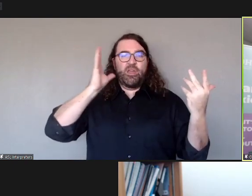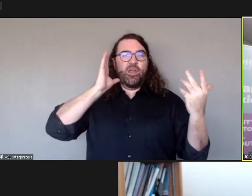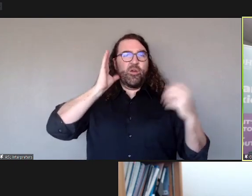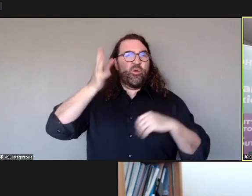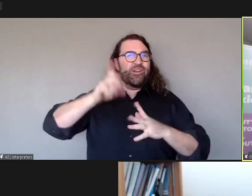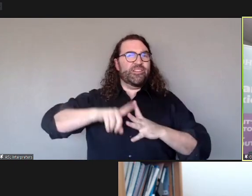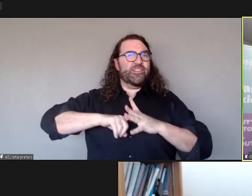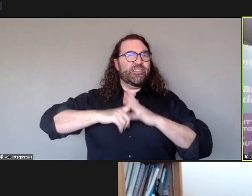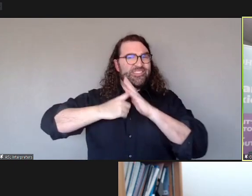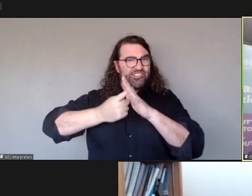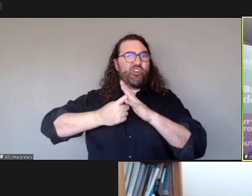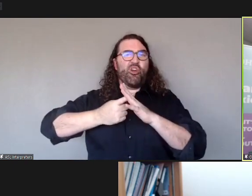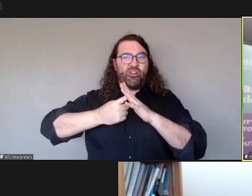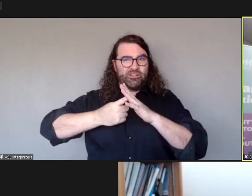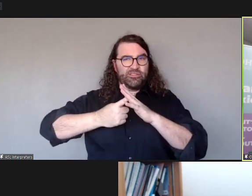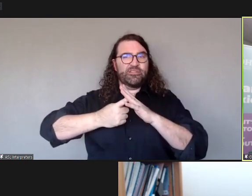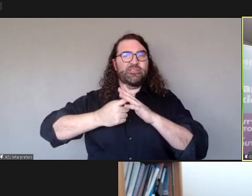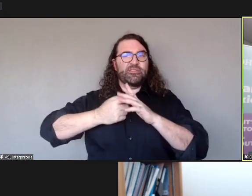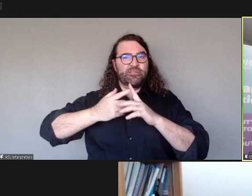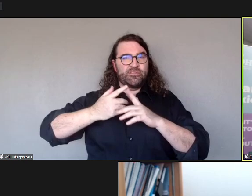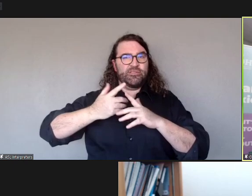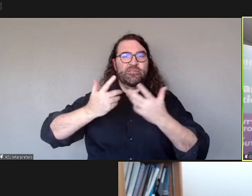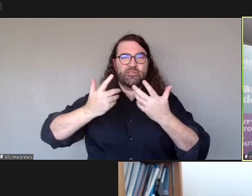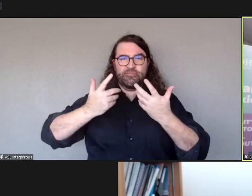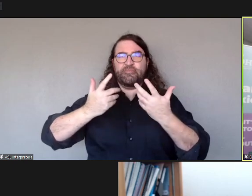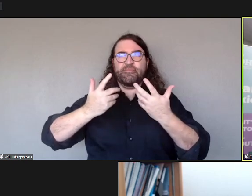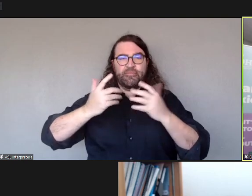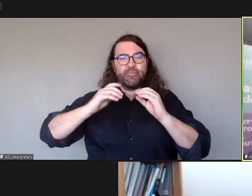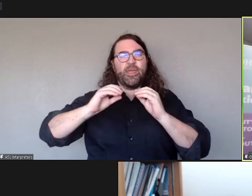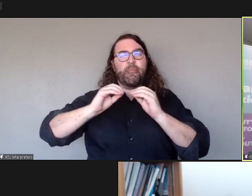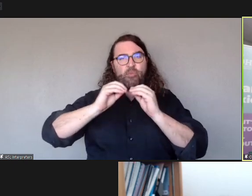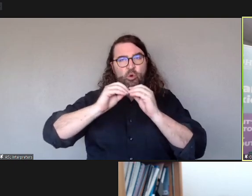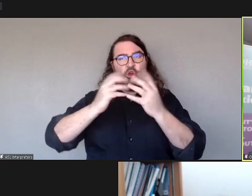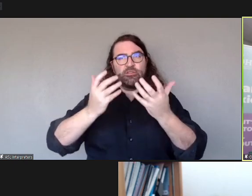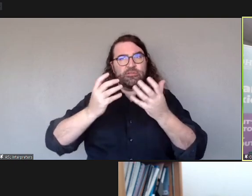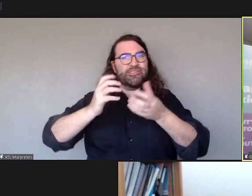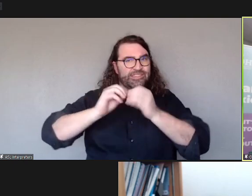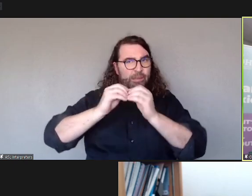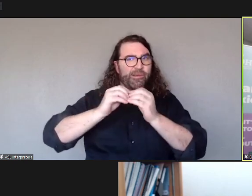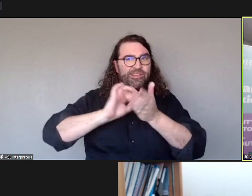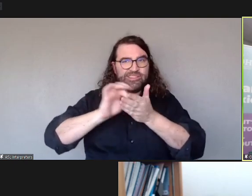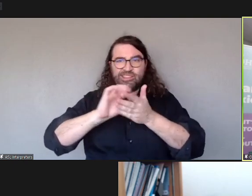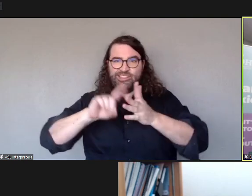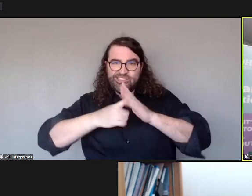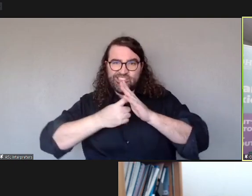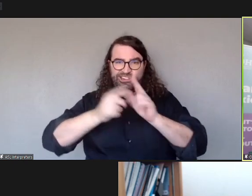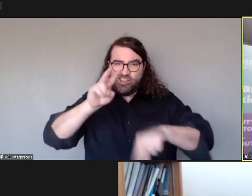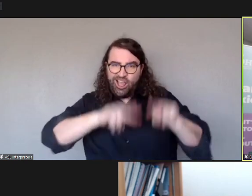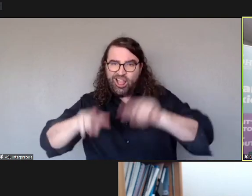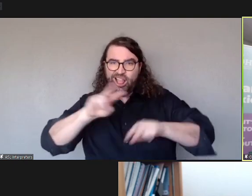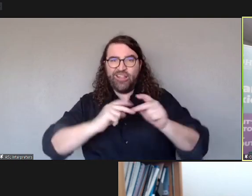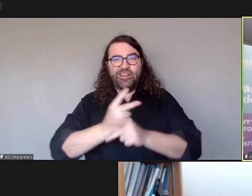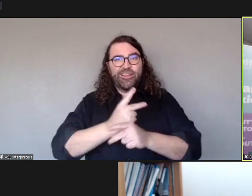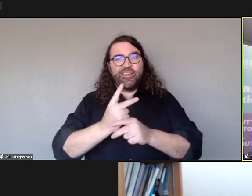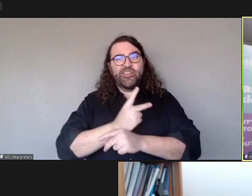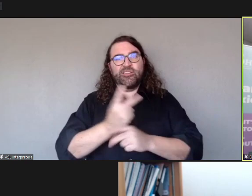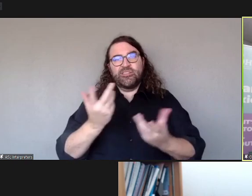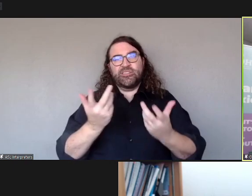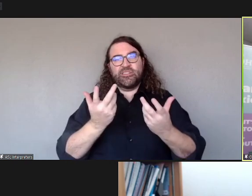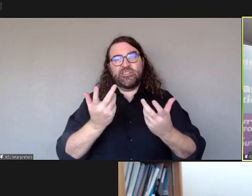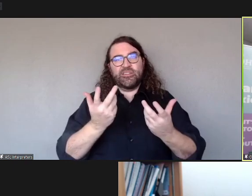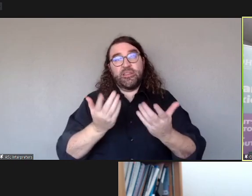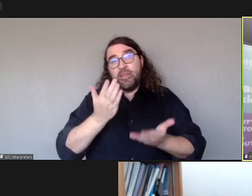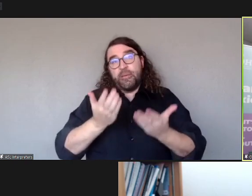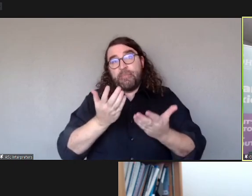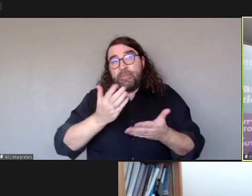getting some range of multipliers, that we can use that's based on some studies